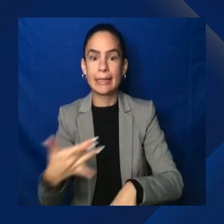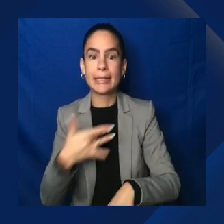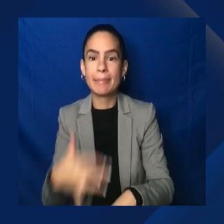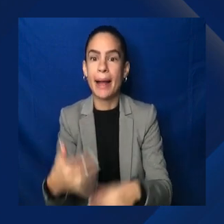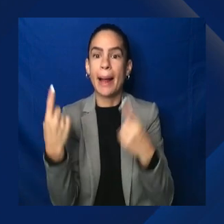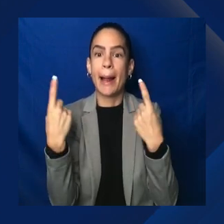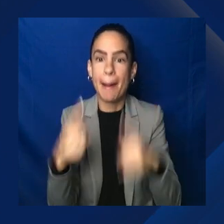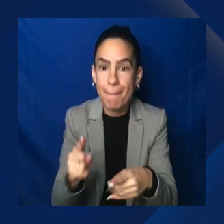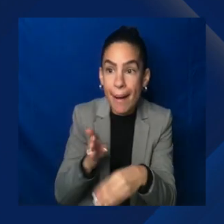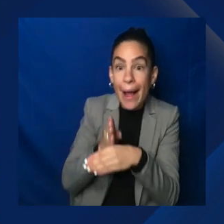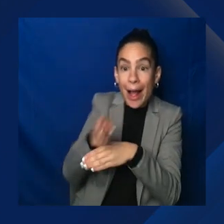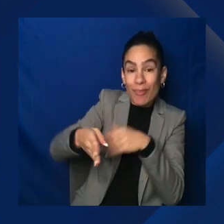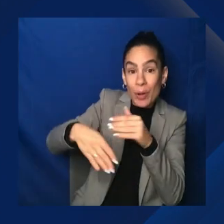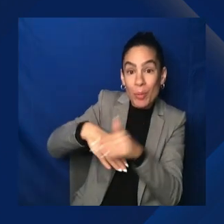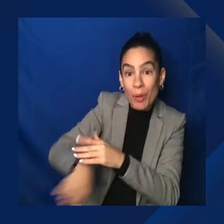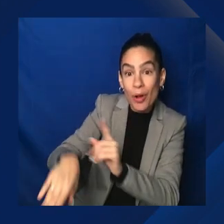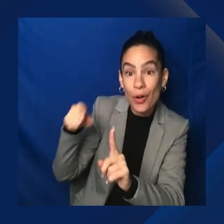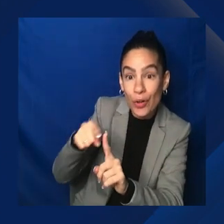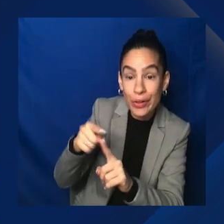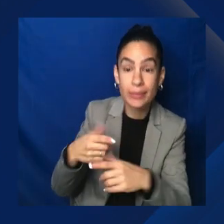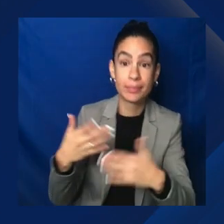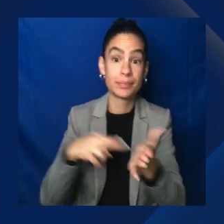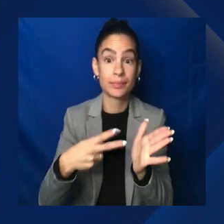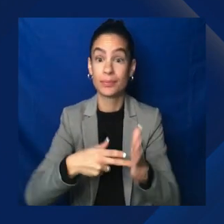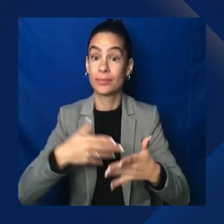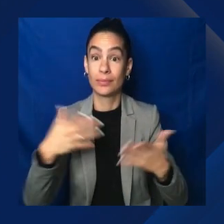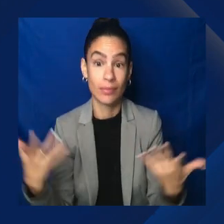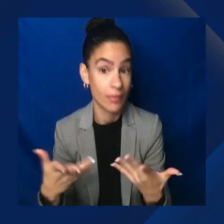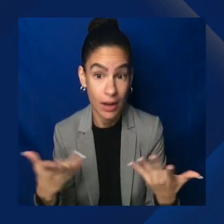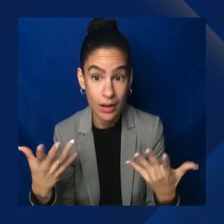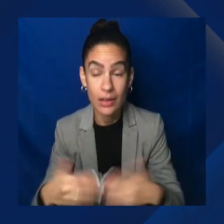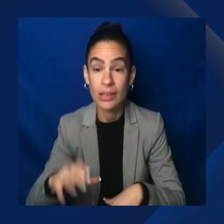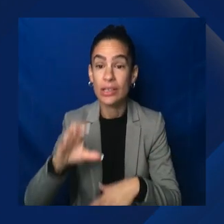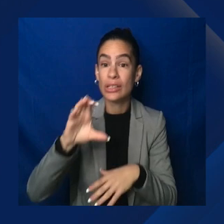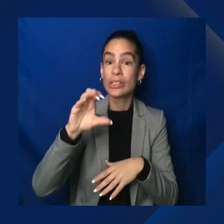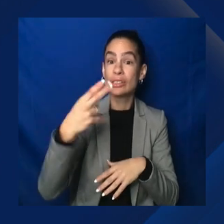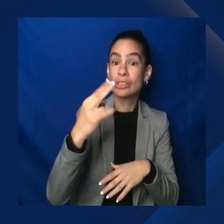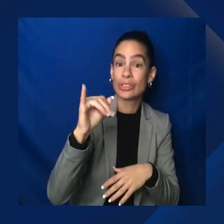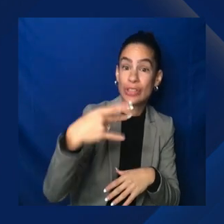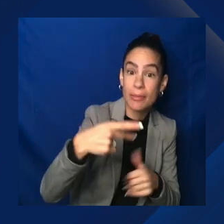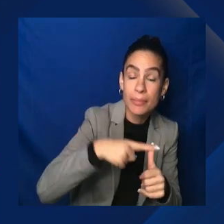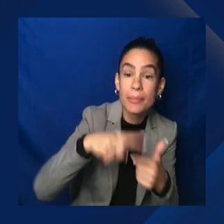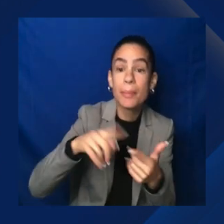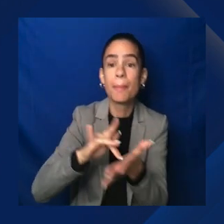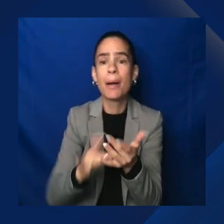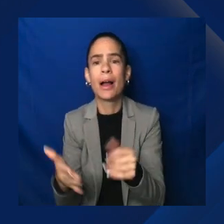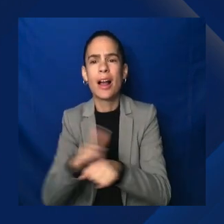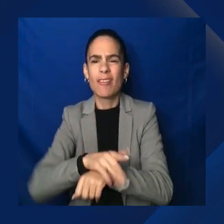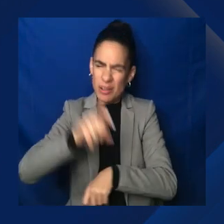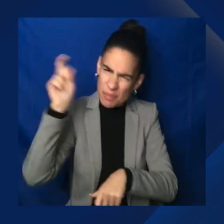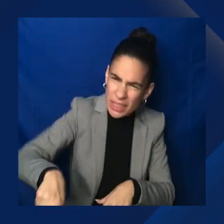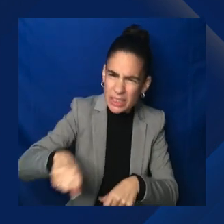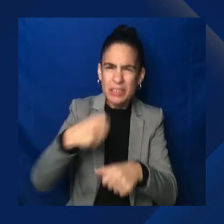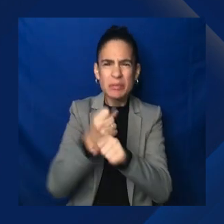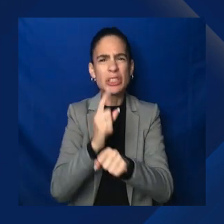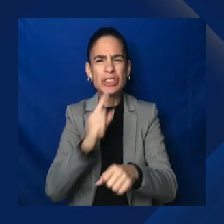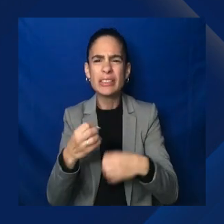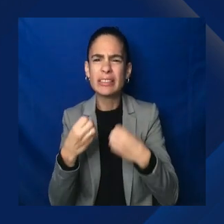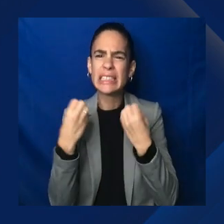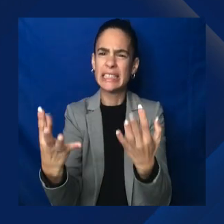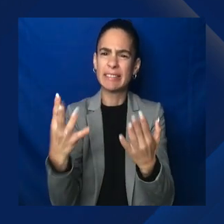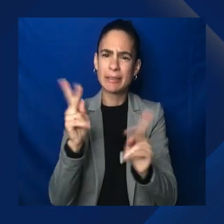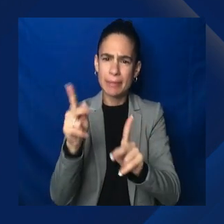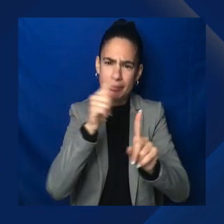continuous Medicaid or CHIP coverage and ensuring people can access the care they need during the postpartum period a